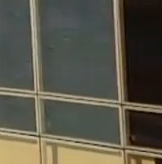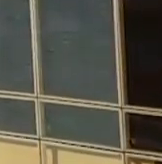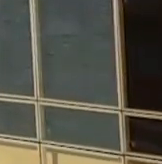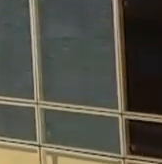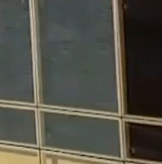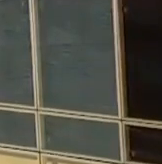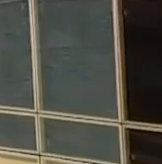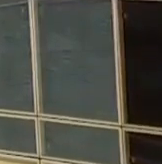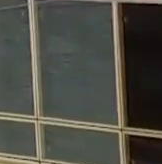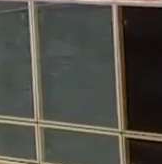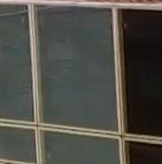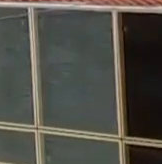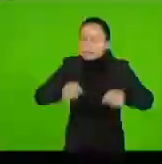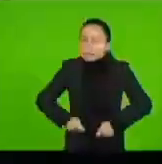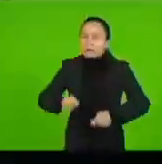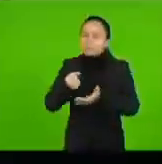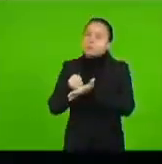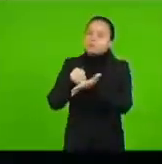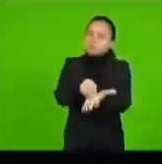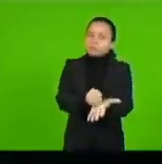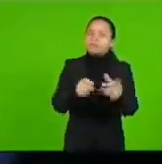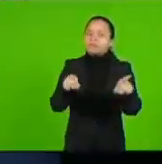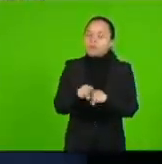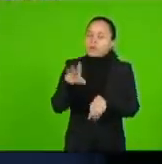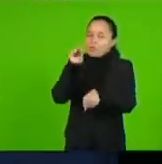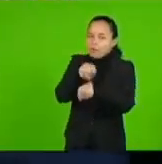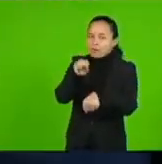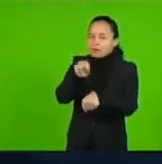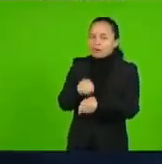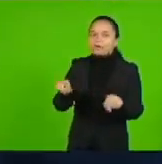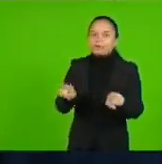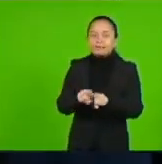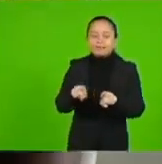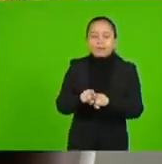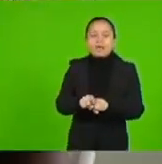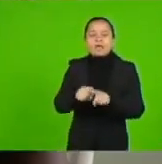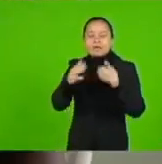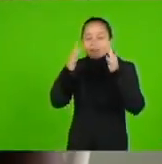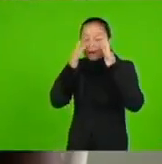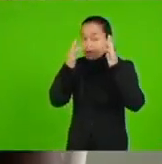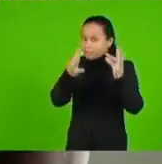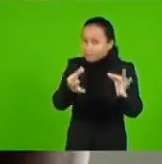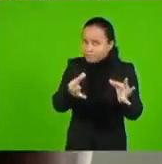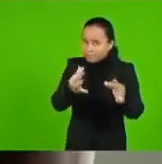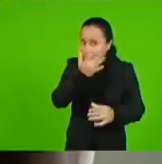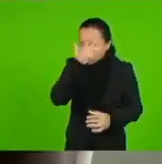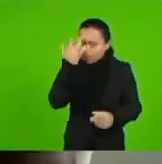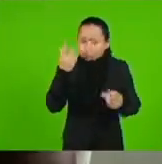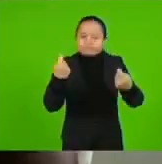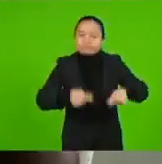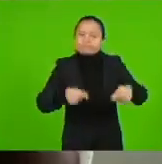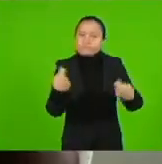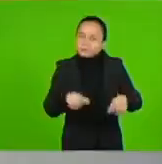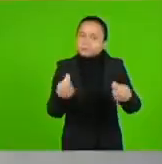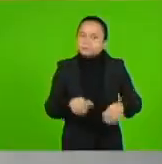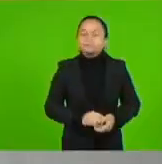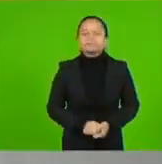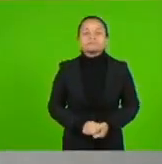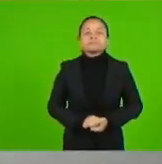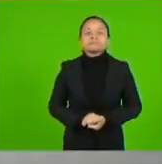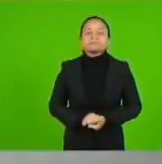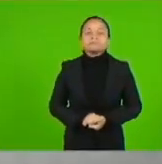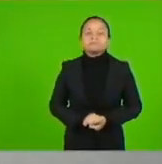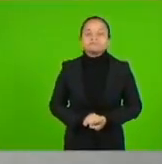ones nearby, giving assistance and the care and giving attention to the ones that need the